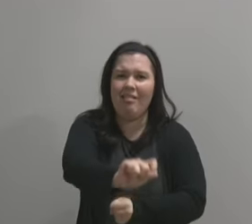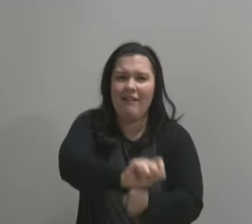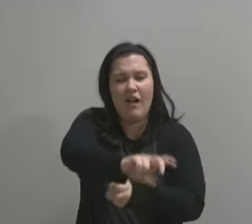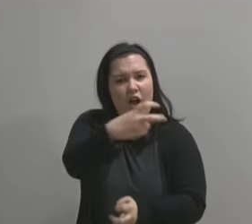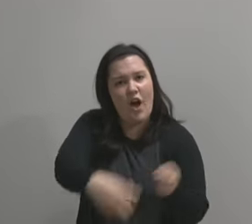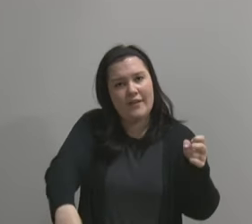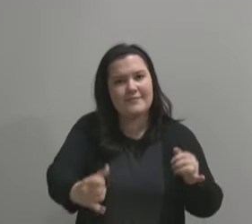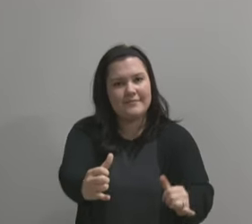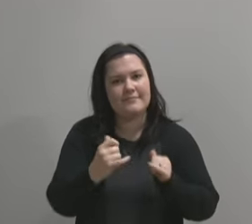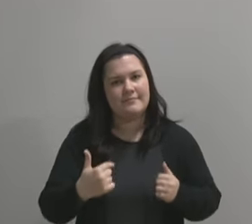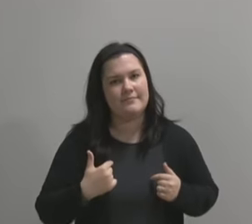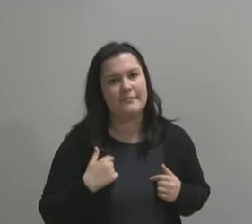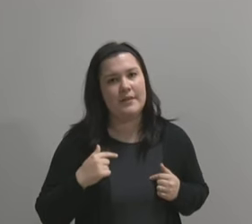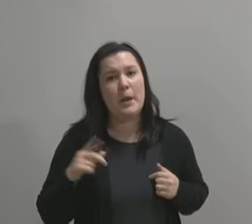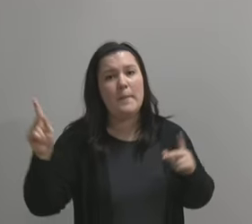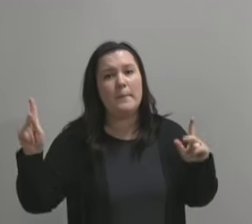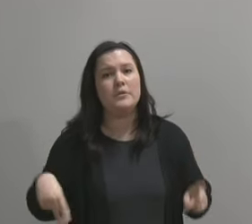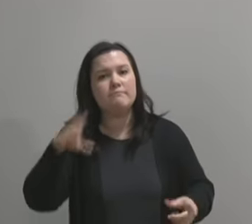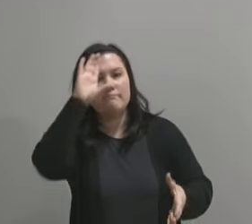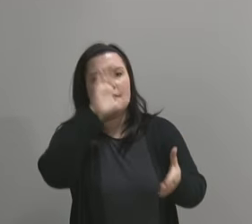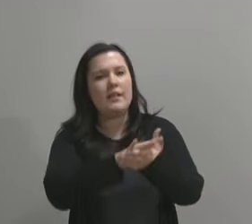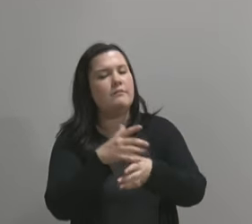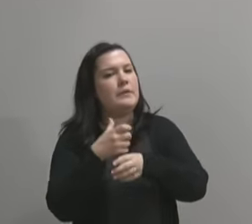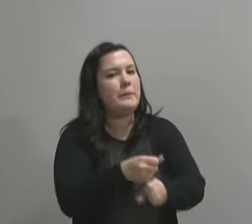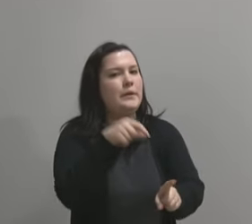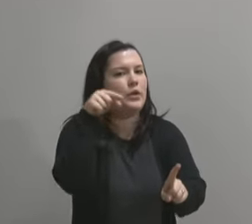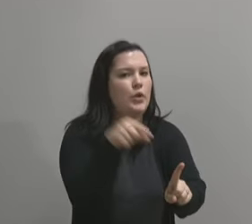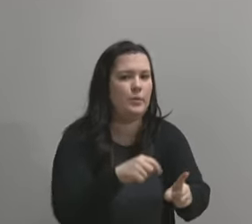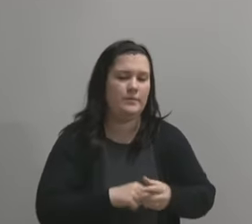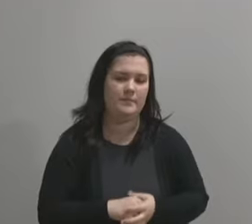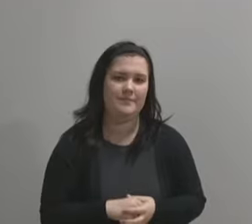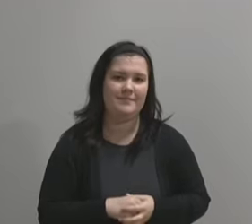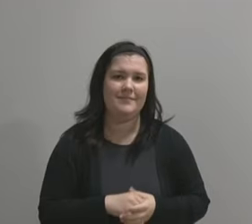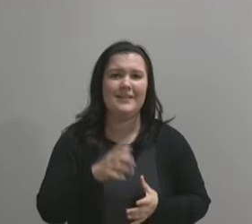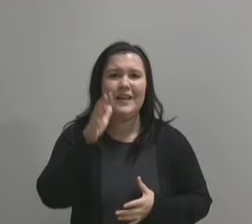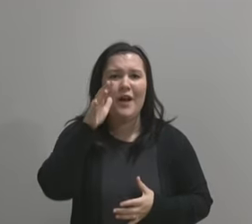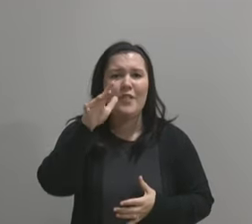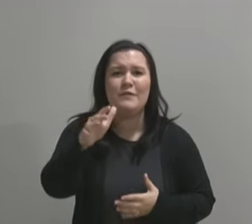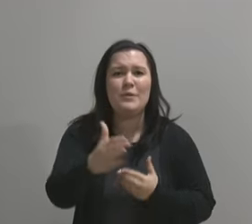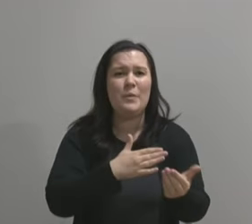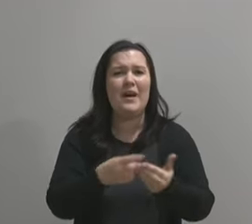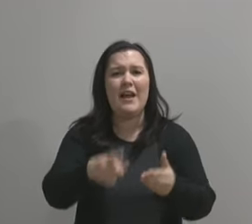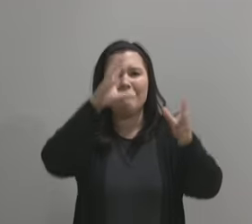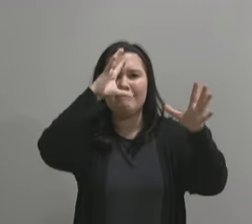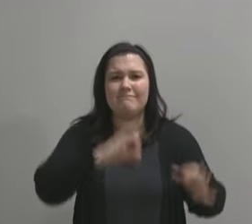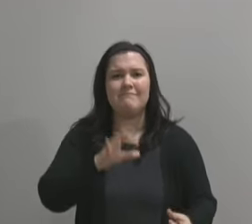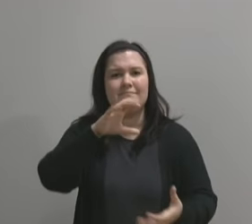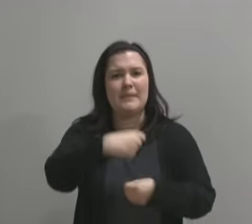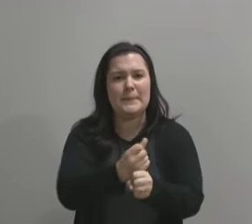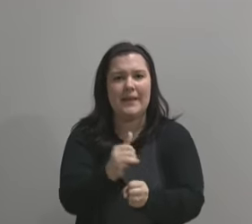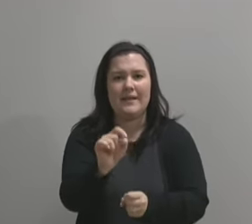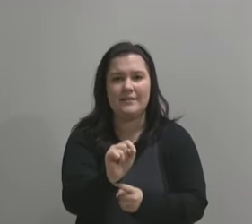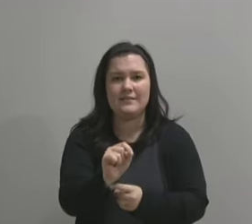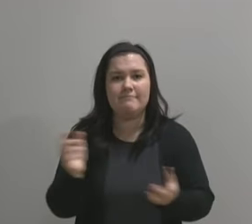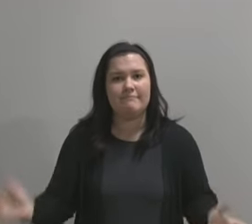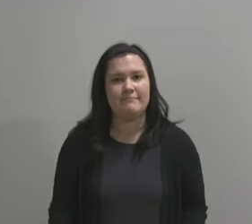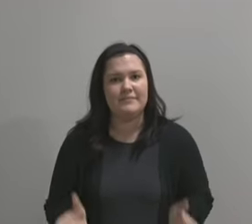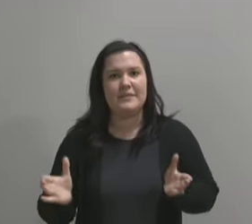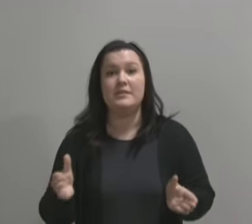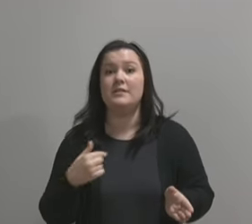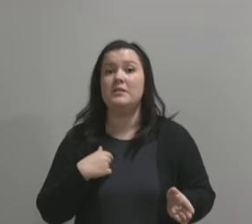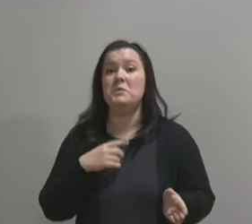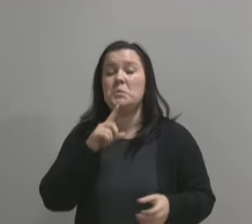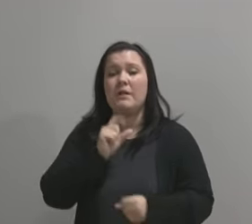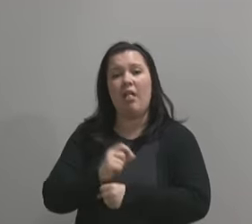because, just like me, someone believed in you. The future is truly what we make of it, and I encourage you to also consider paying